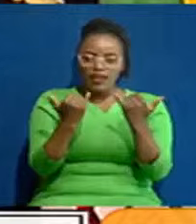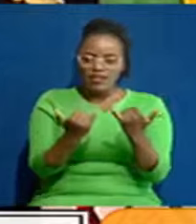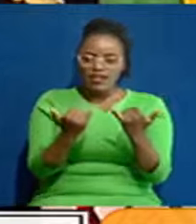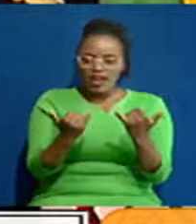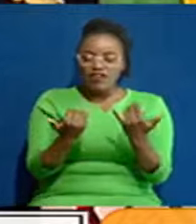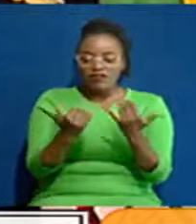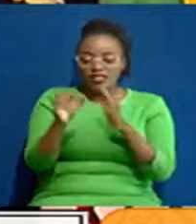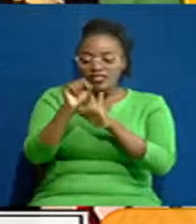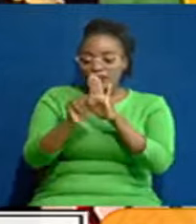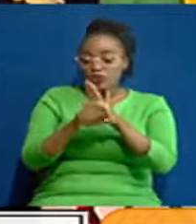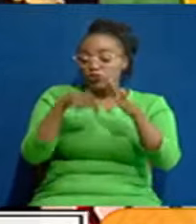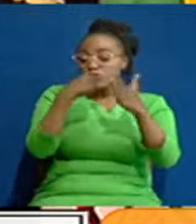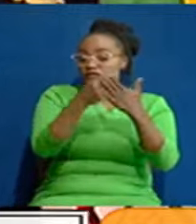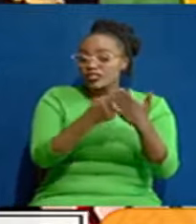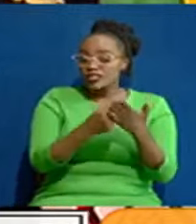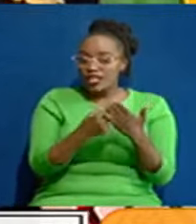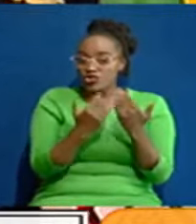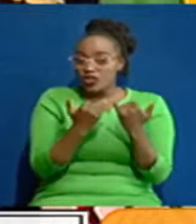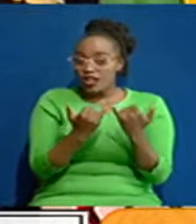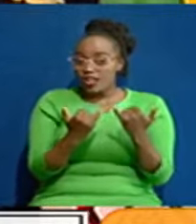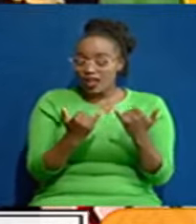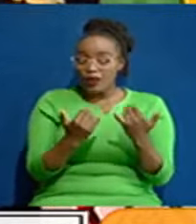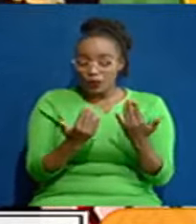a subject of discussion